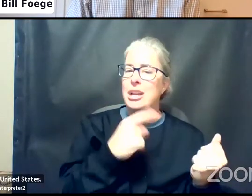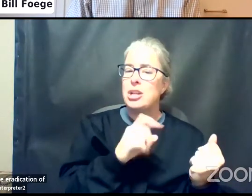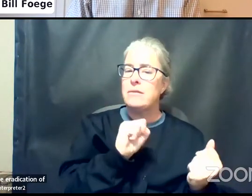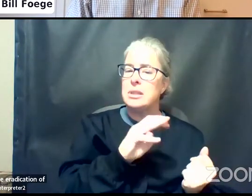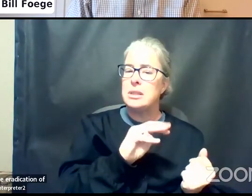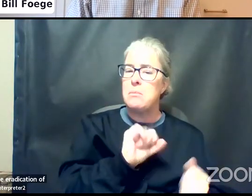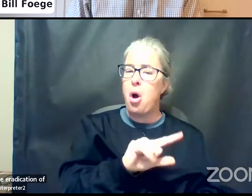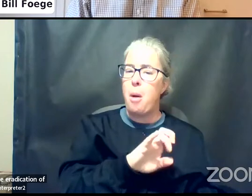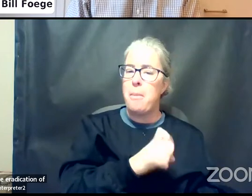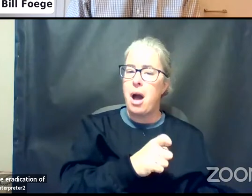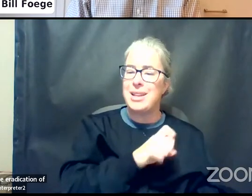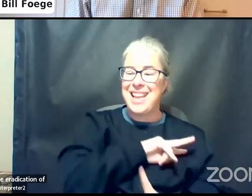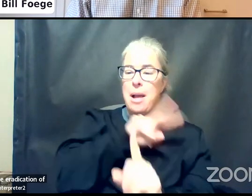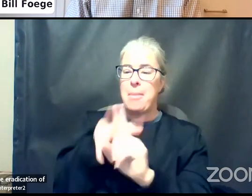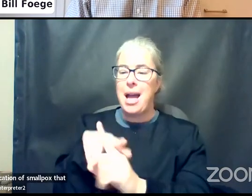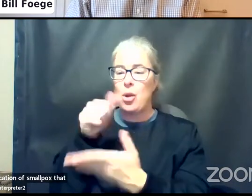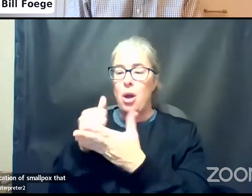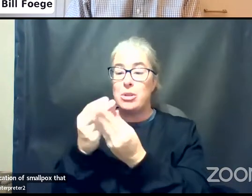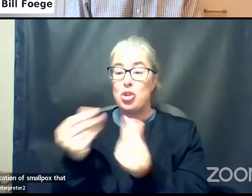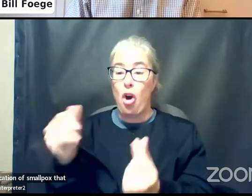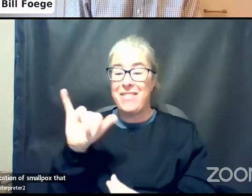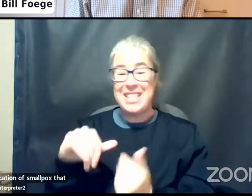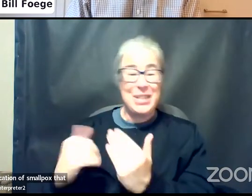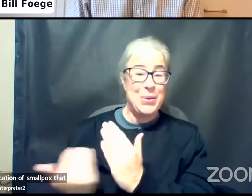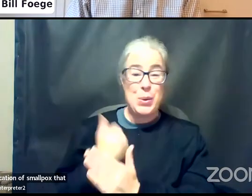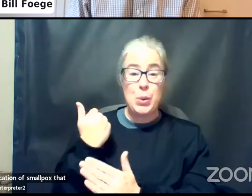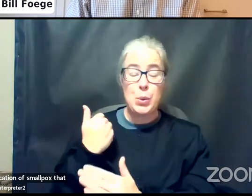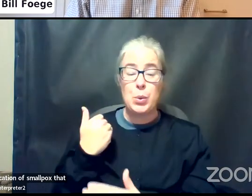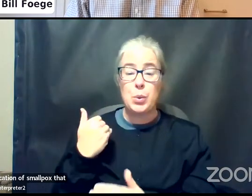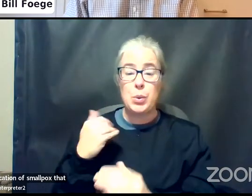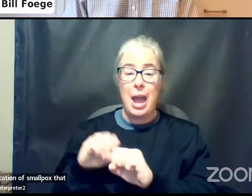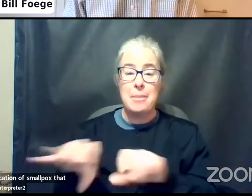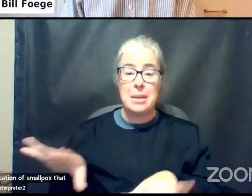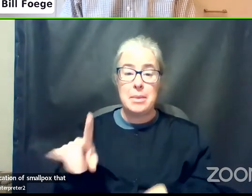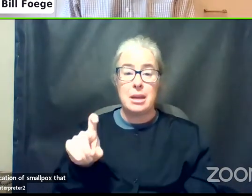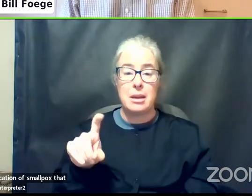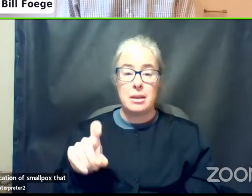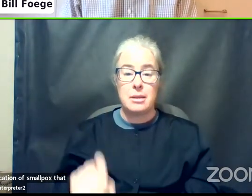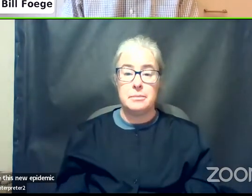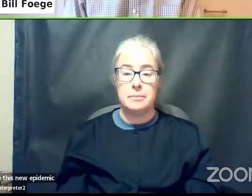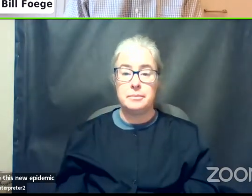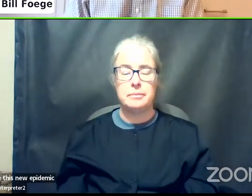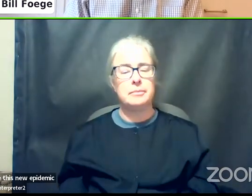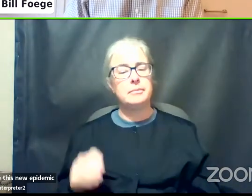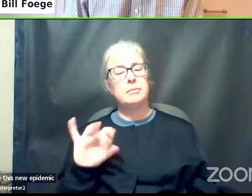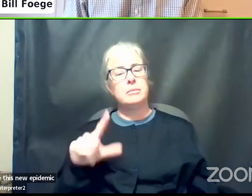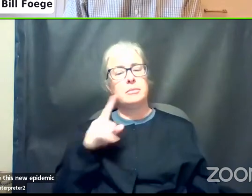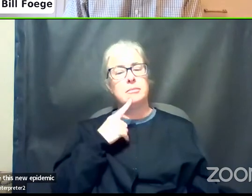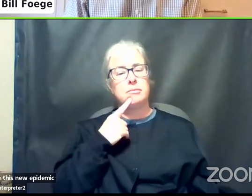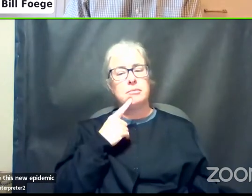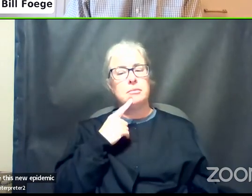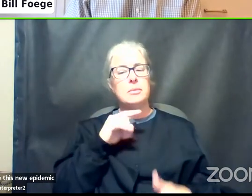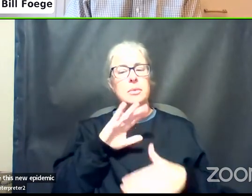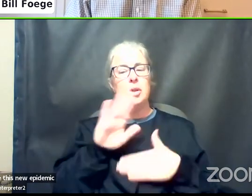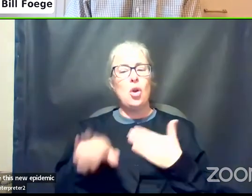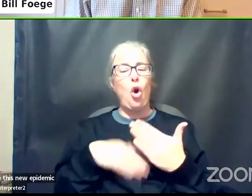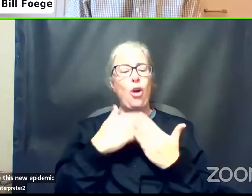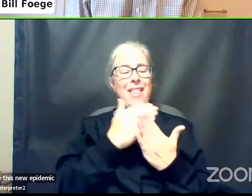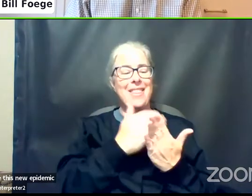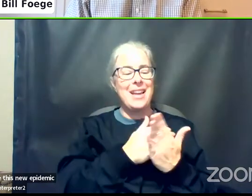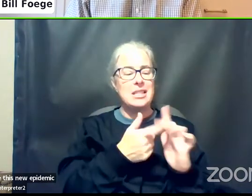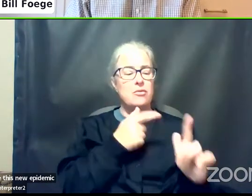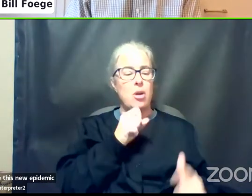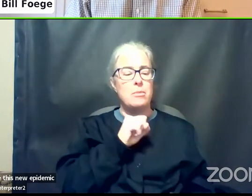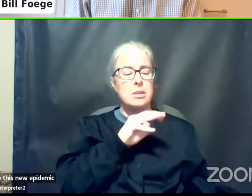that could be applied to help solve this new epidemic I think all of the the lessons from